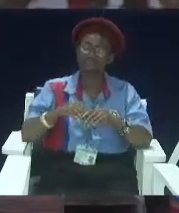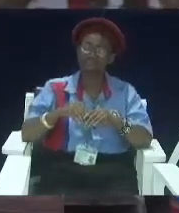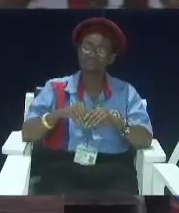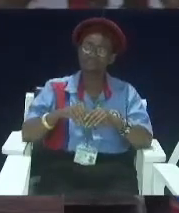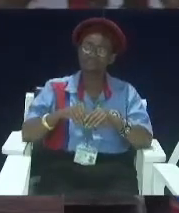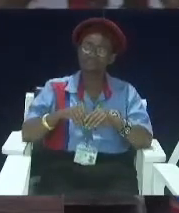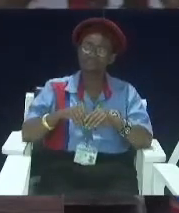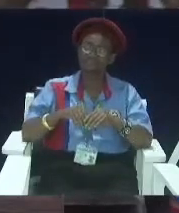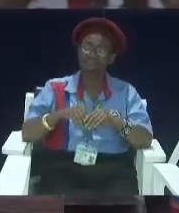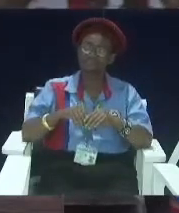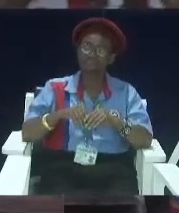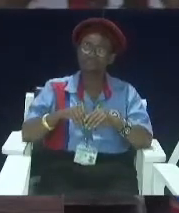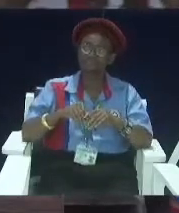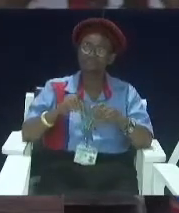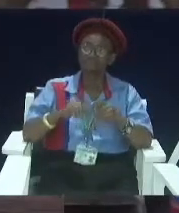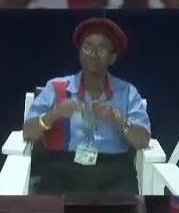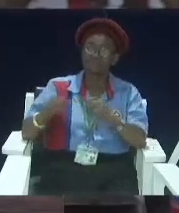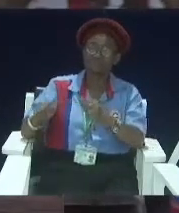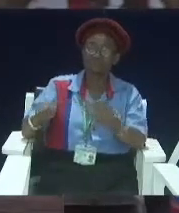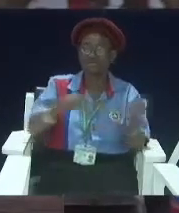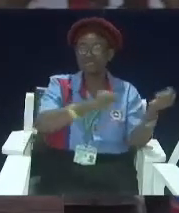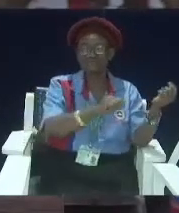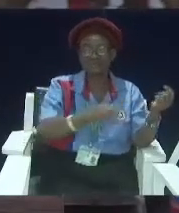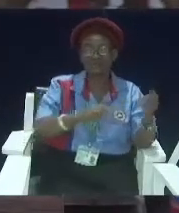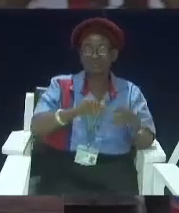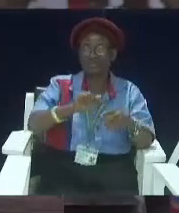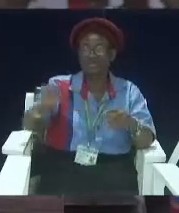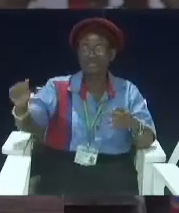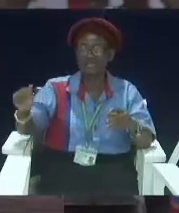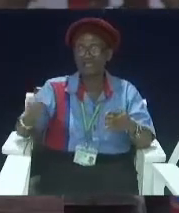to transform a life